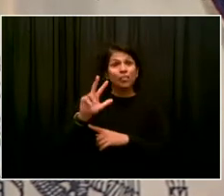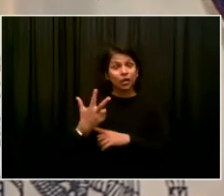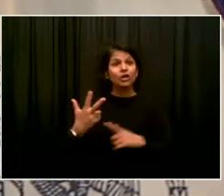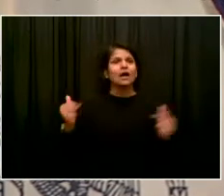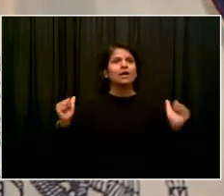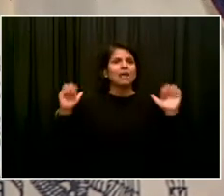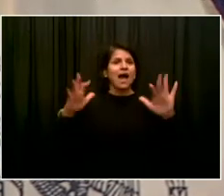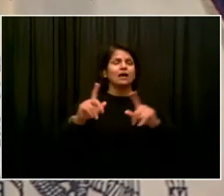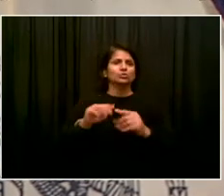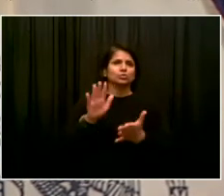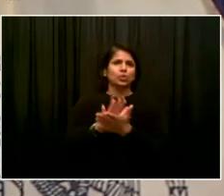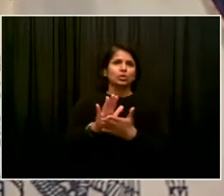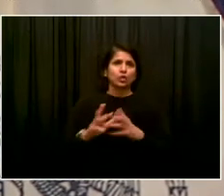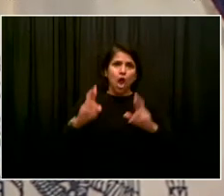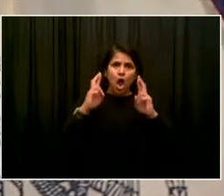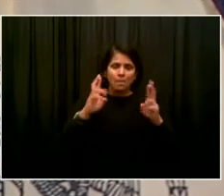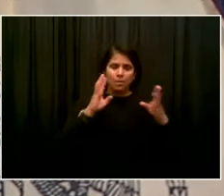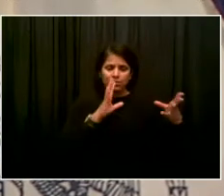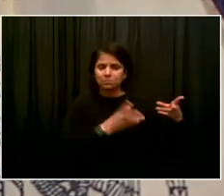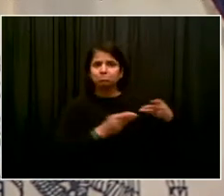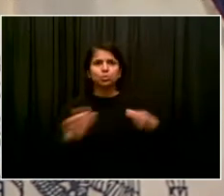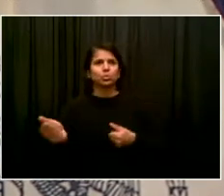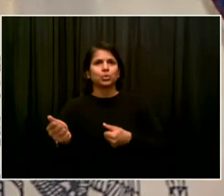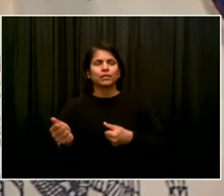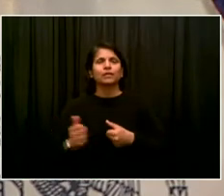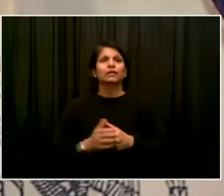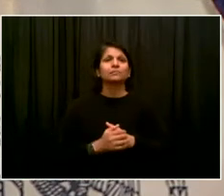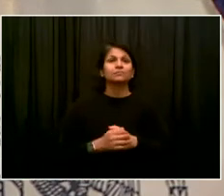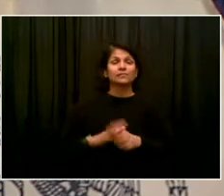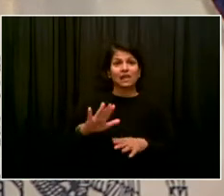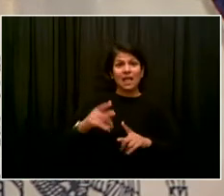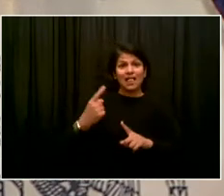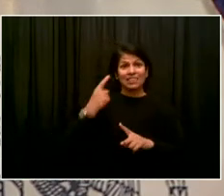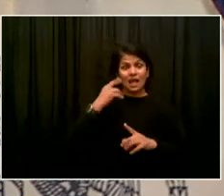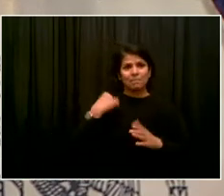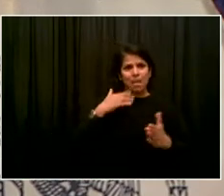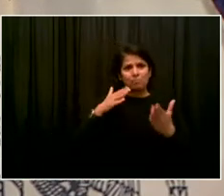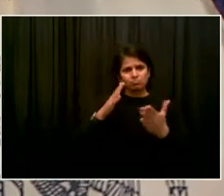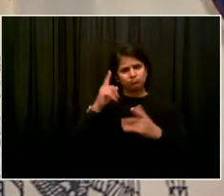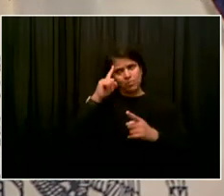they're safe. We think this approach is the right way to do it. Go ahead, Andrew.